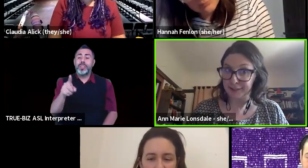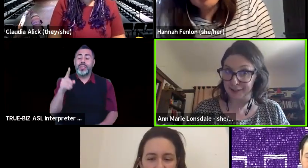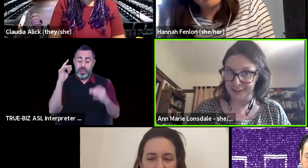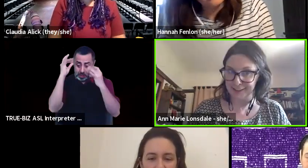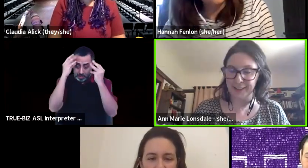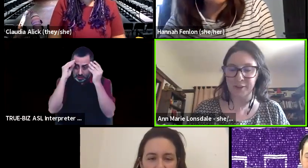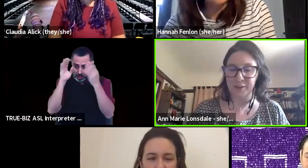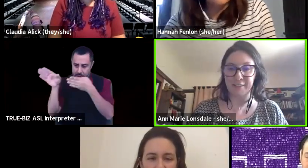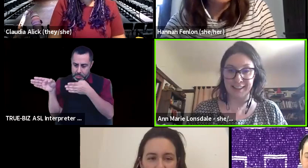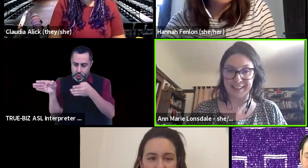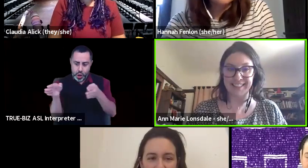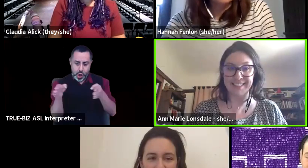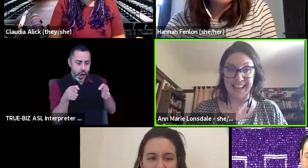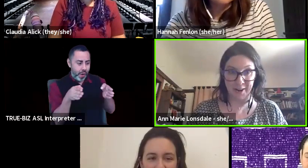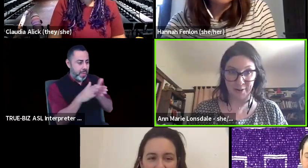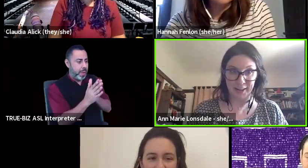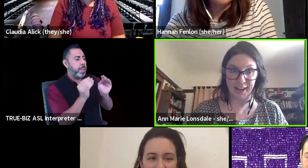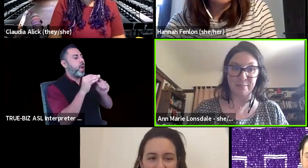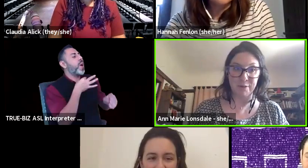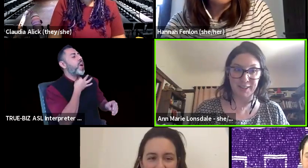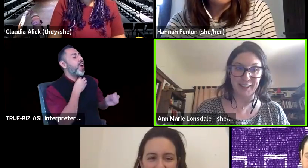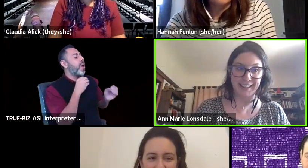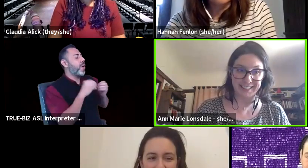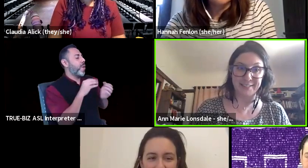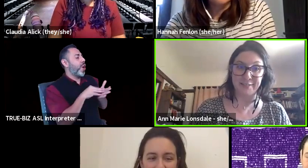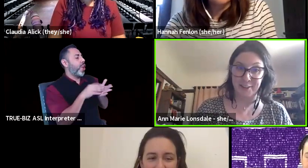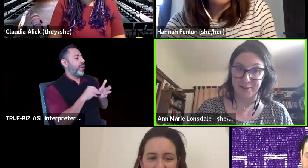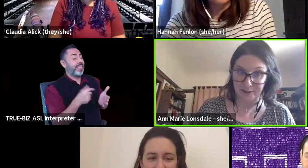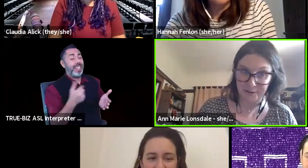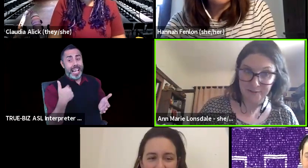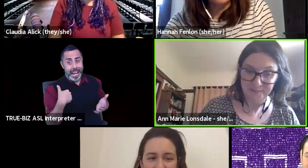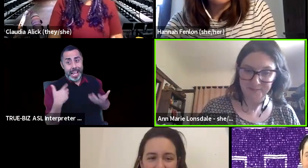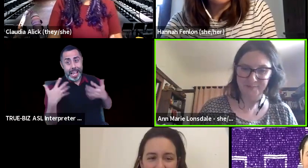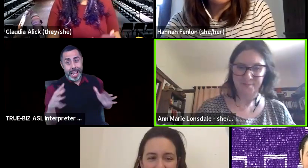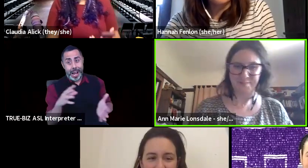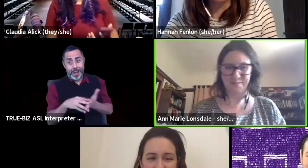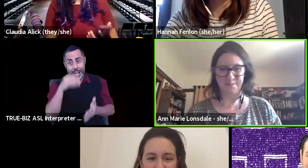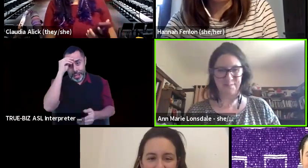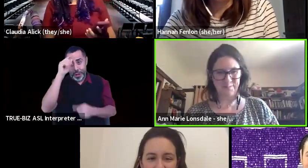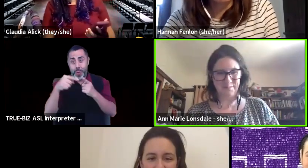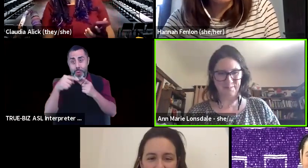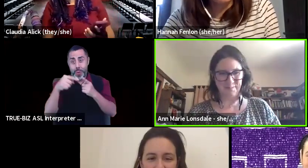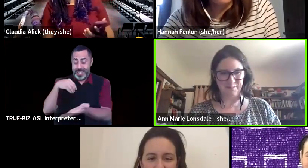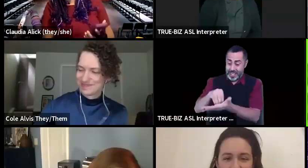And I've learned that when I write things down, I'm more likely to follow through.